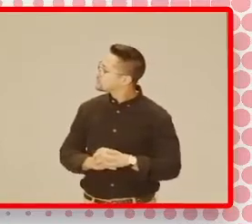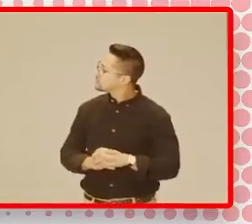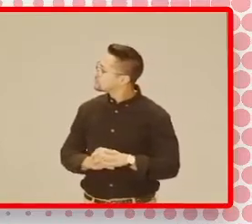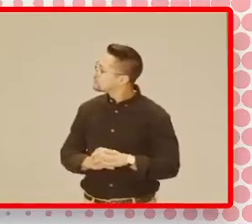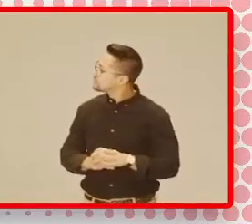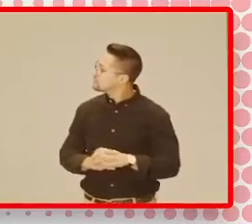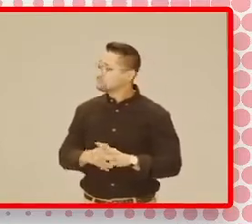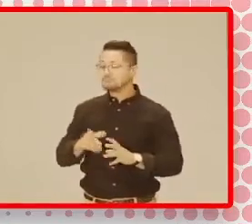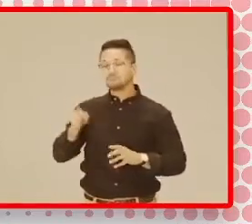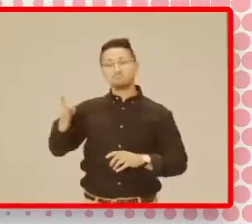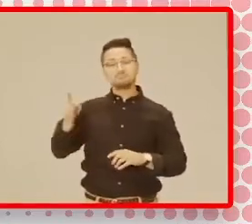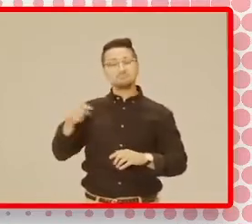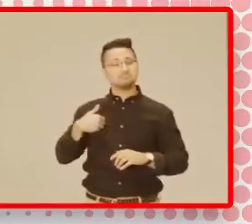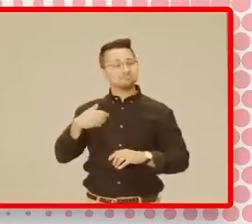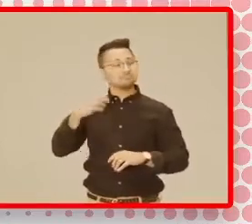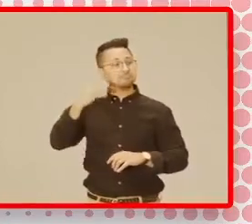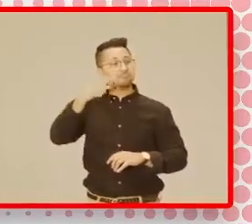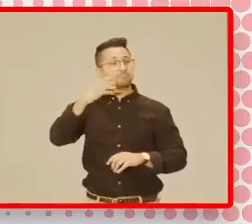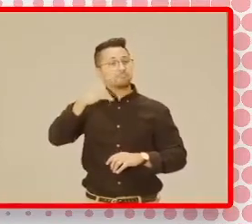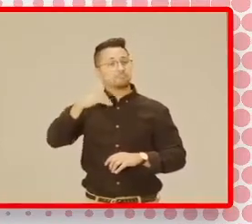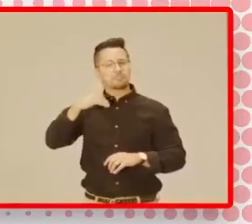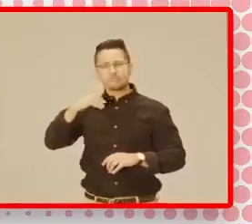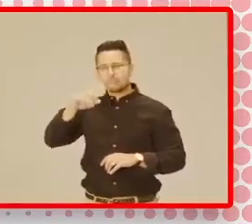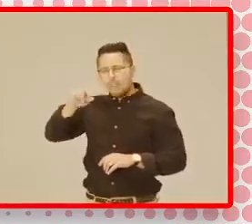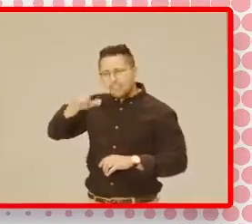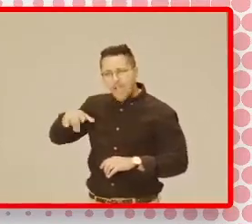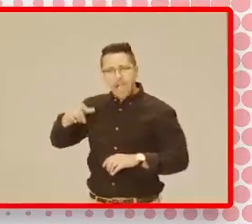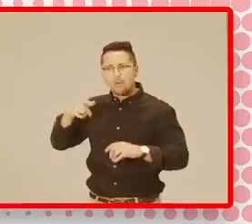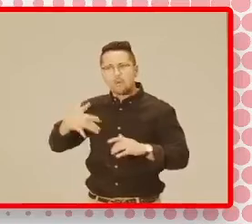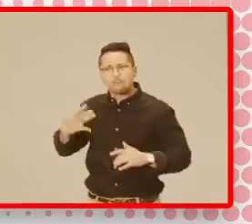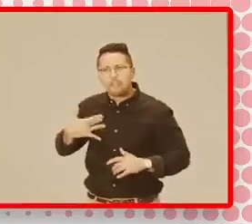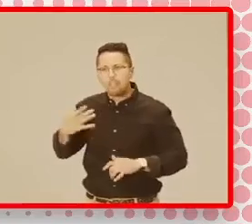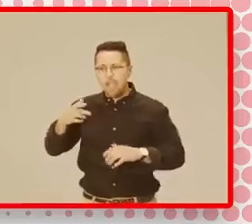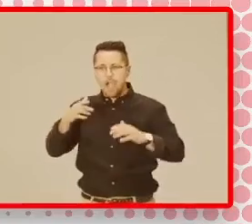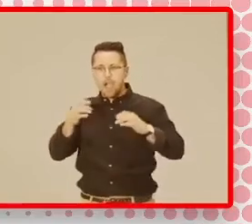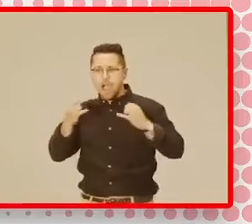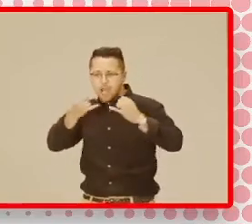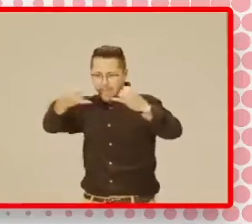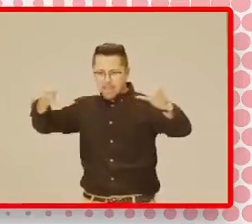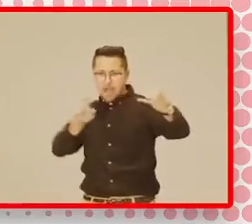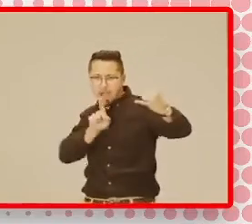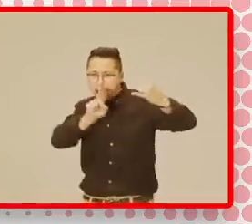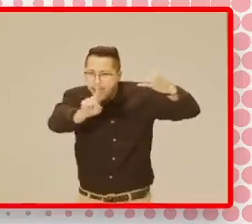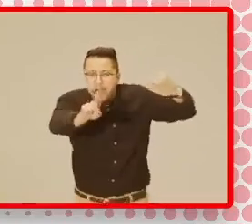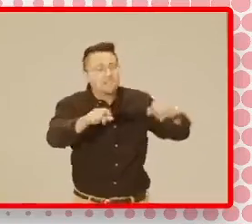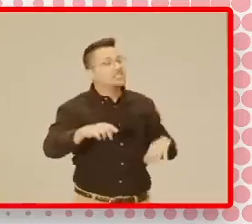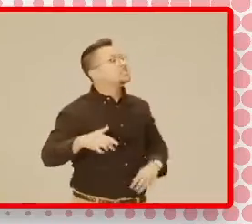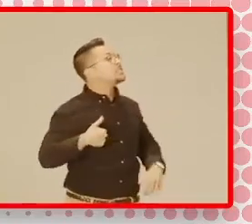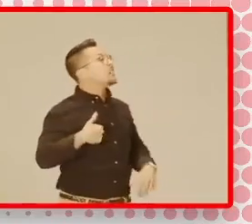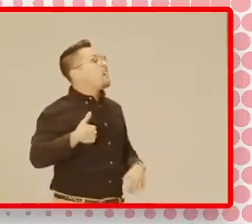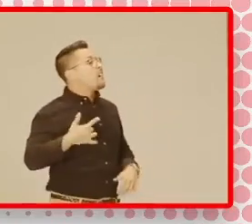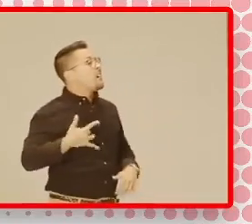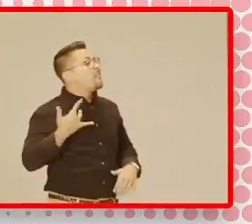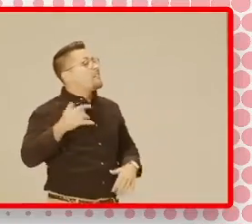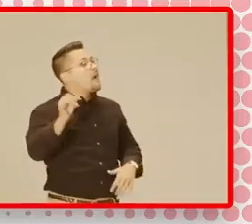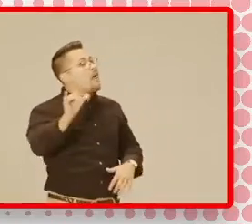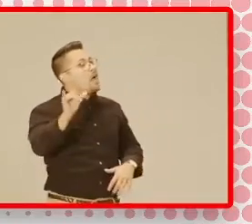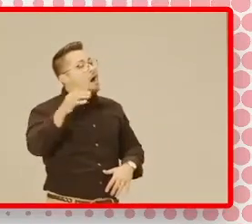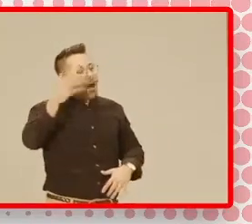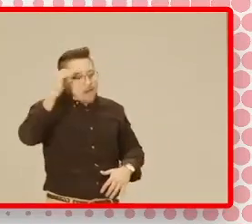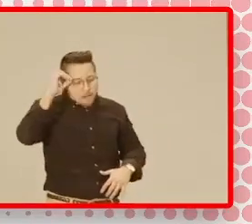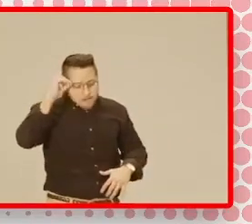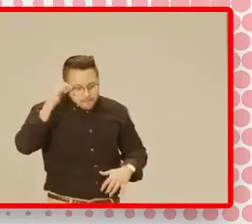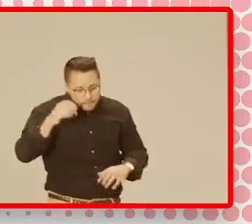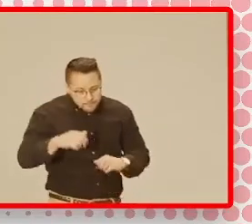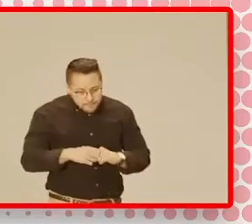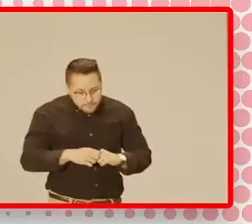2! Chris, what was that experience like for you crossing that finish line? I felt like I didn't